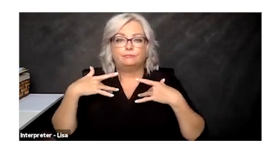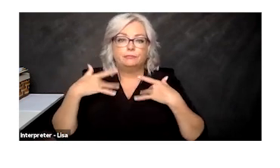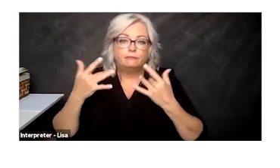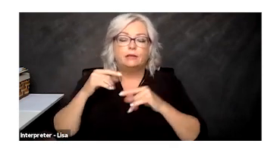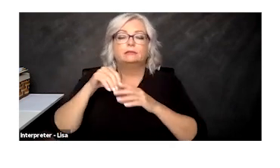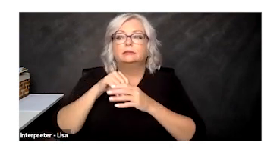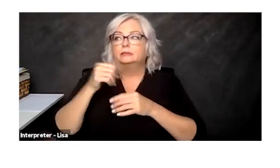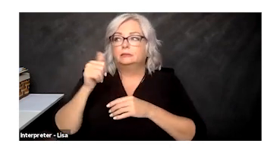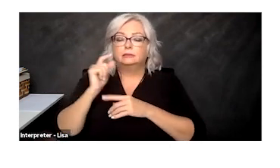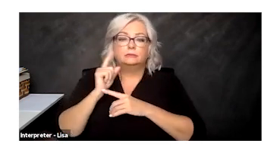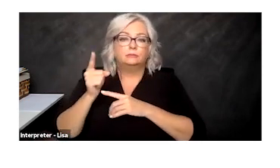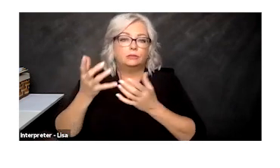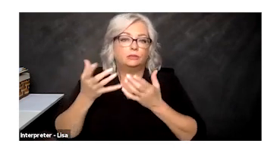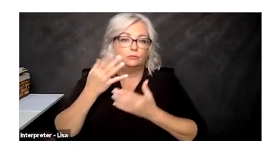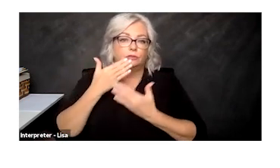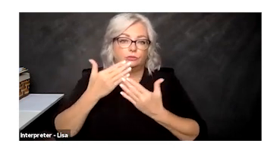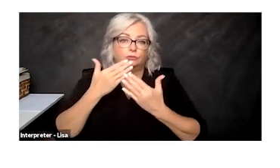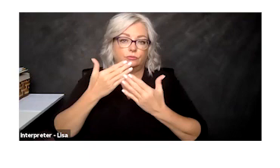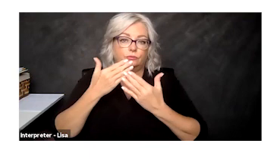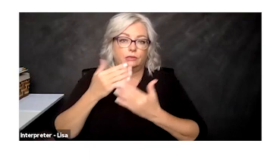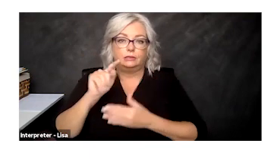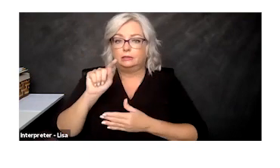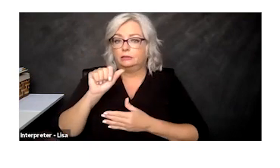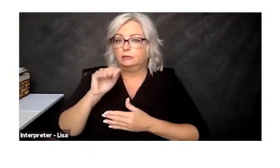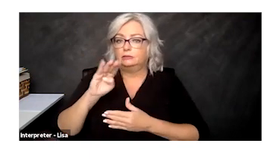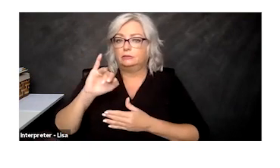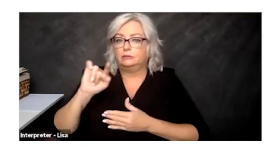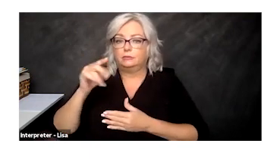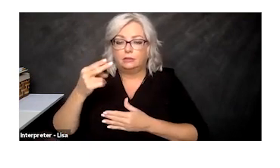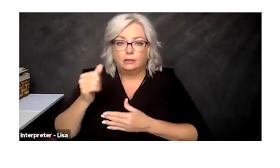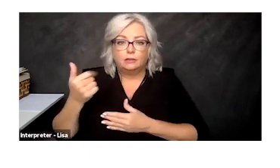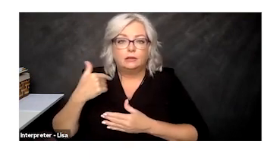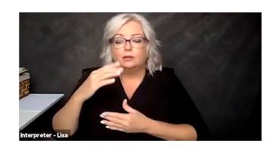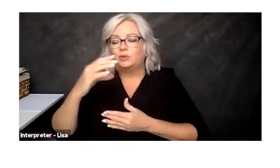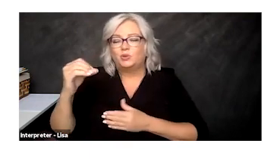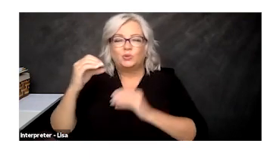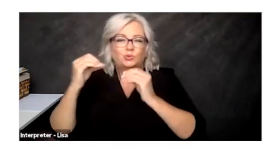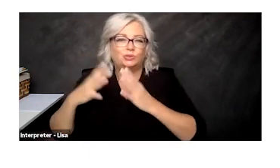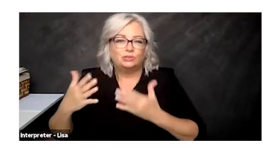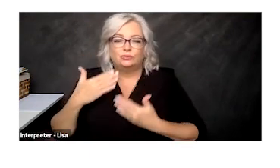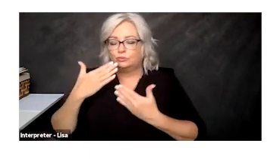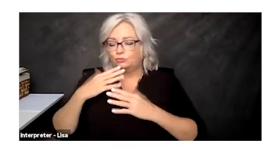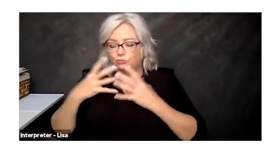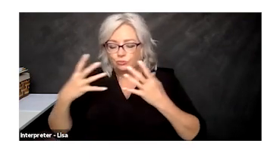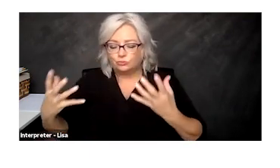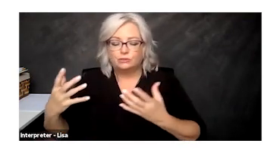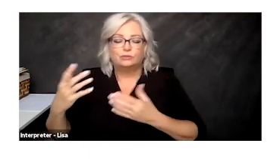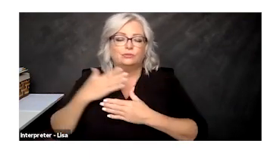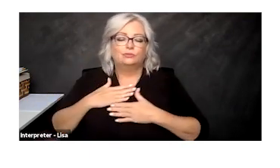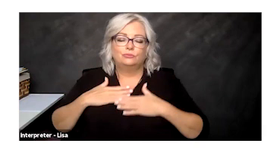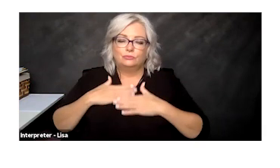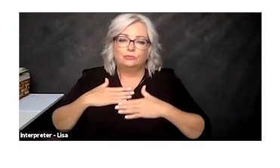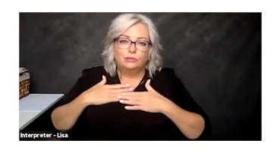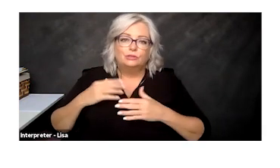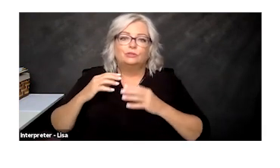So I just want to thank Tabitha, my lovely co-teacher. Thank you so much. It's been a pleasure organizing this course with